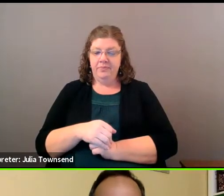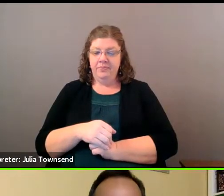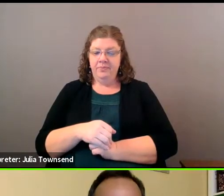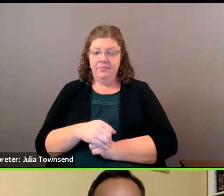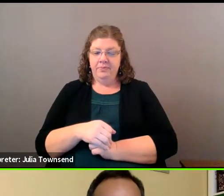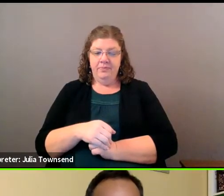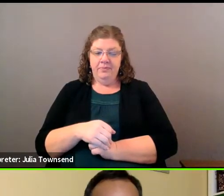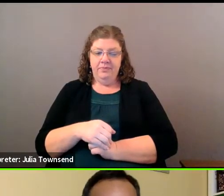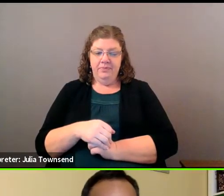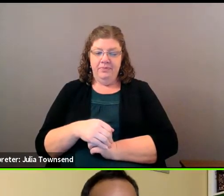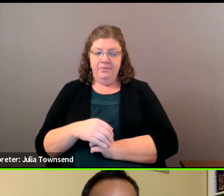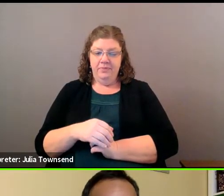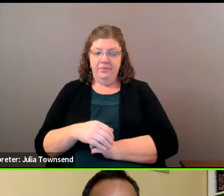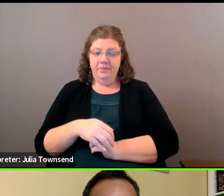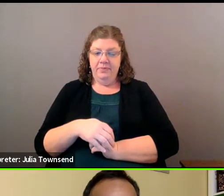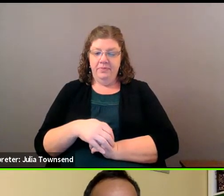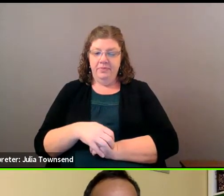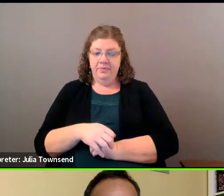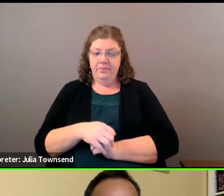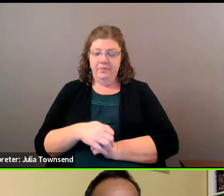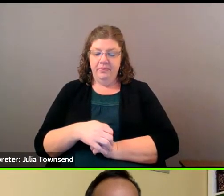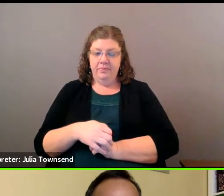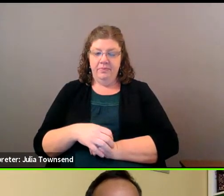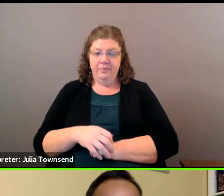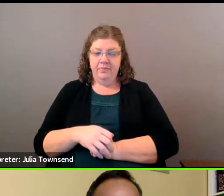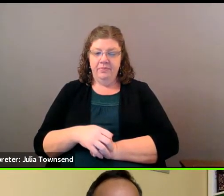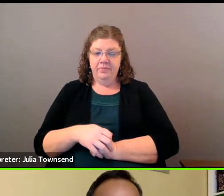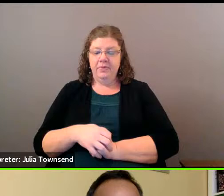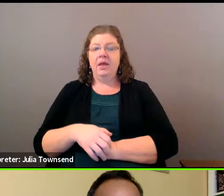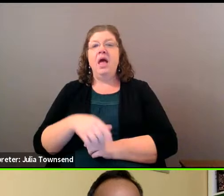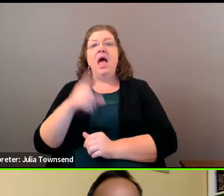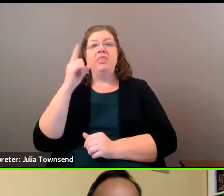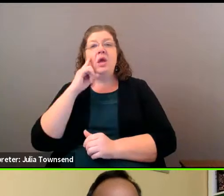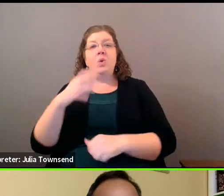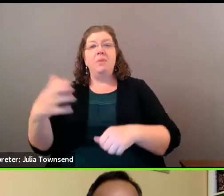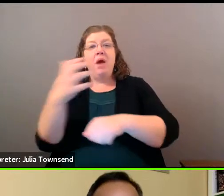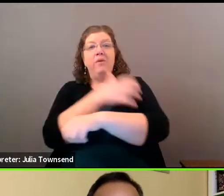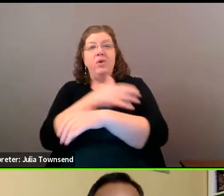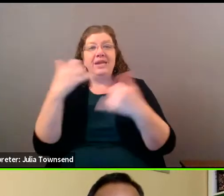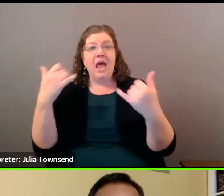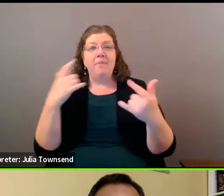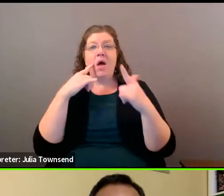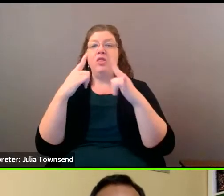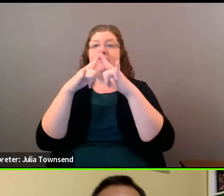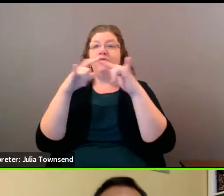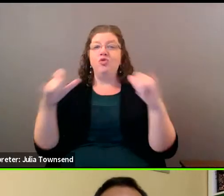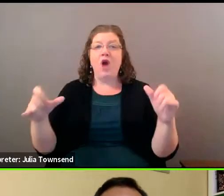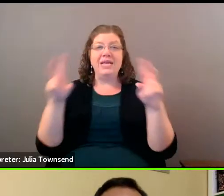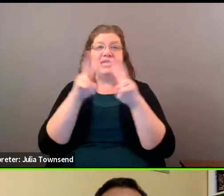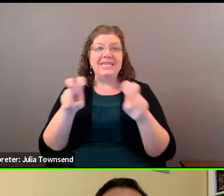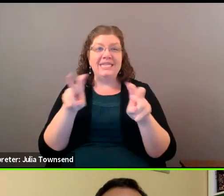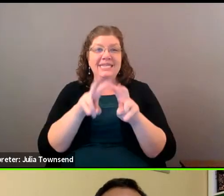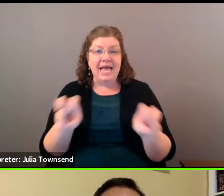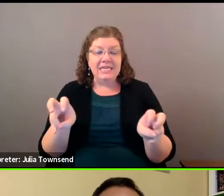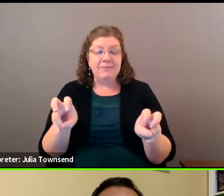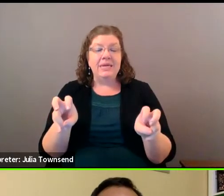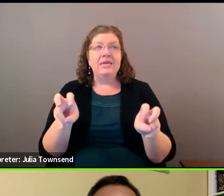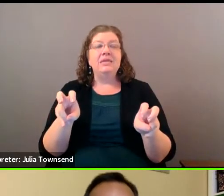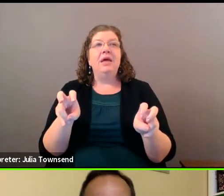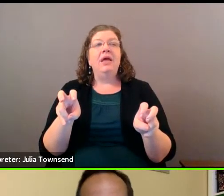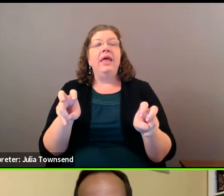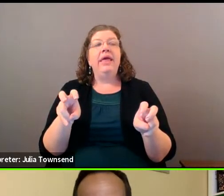Well, yeah, I think what is really powerful about the variety of assessments is that